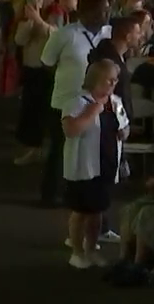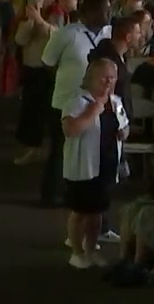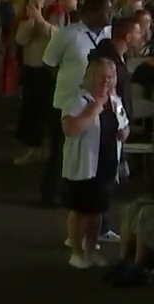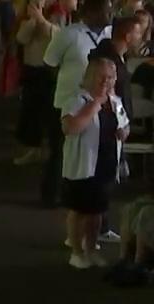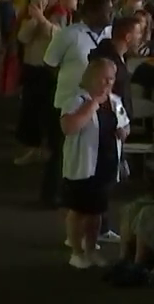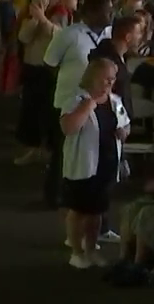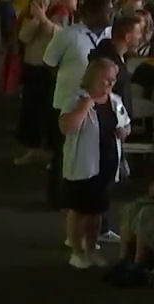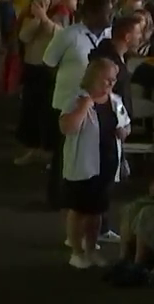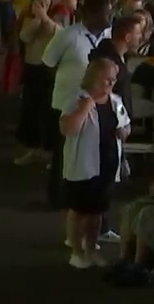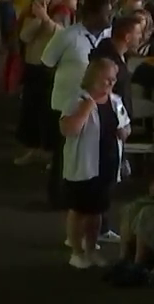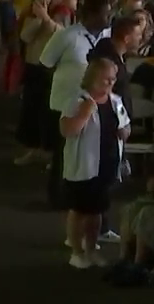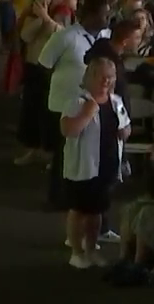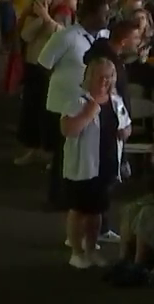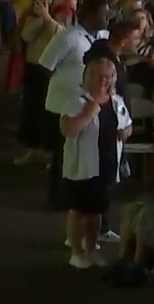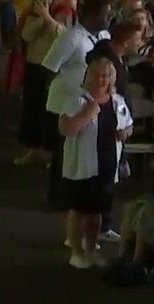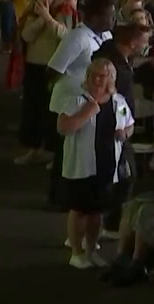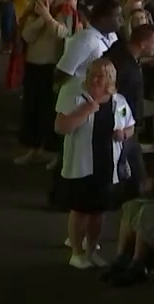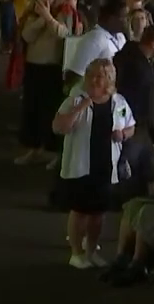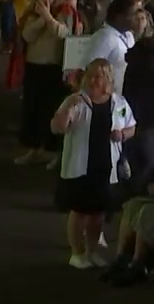And